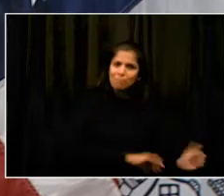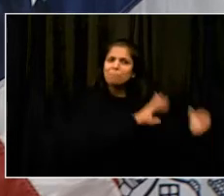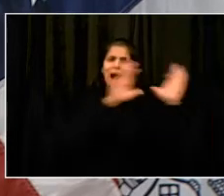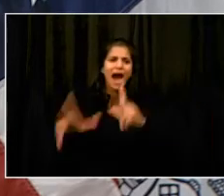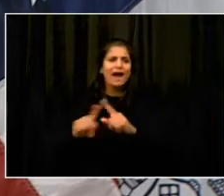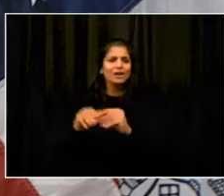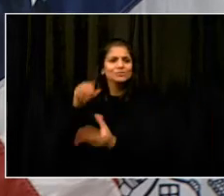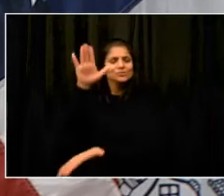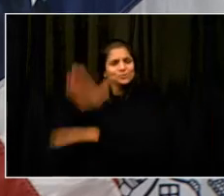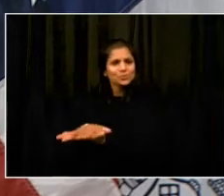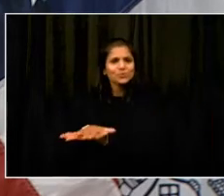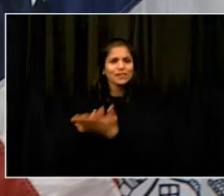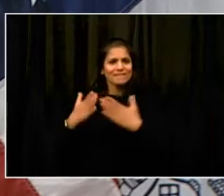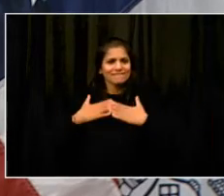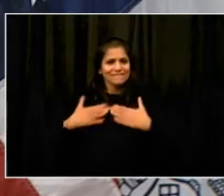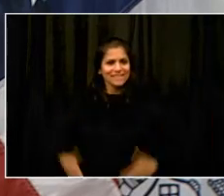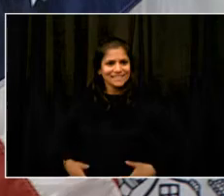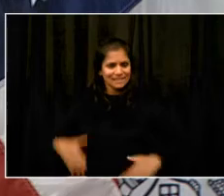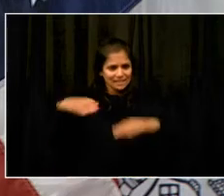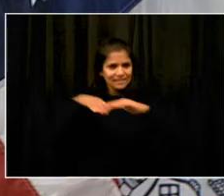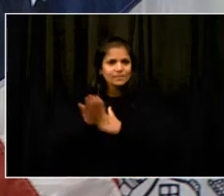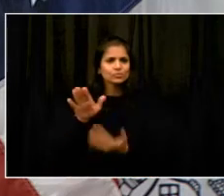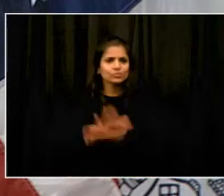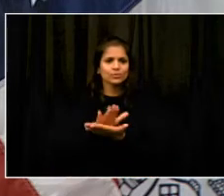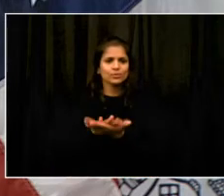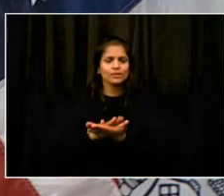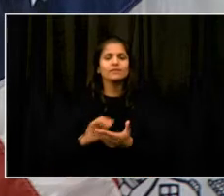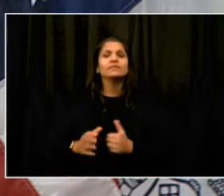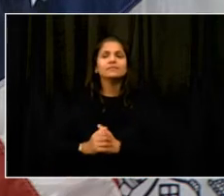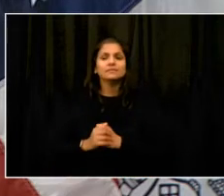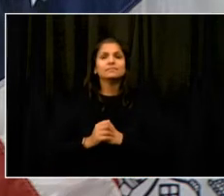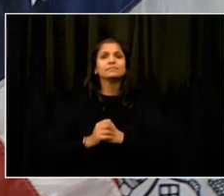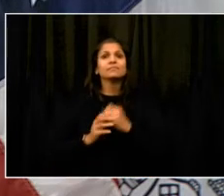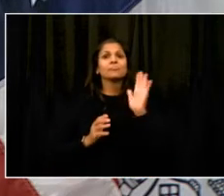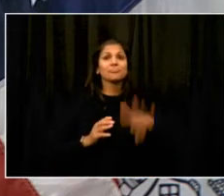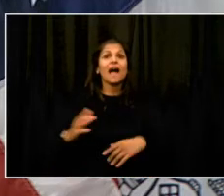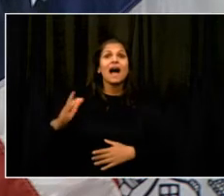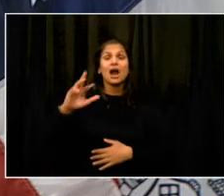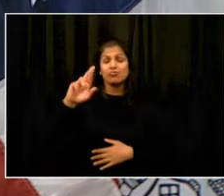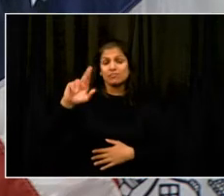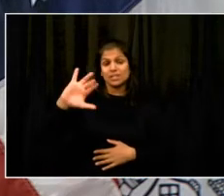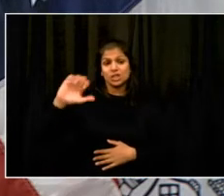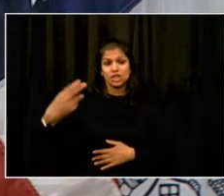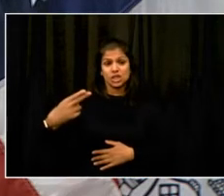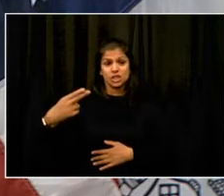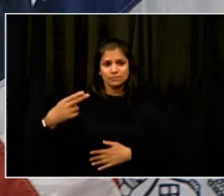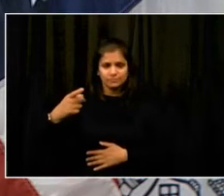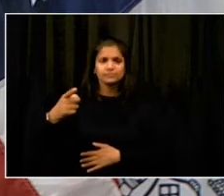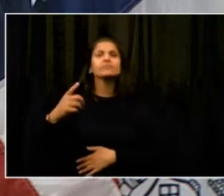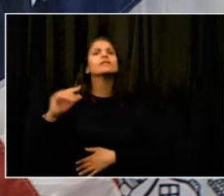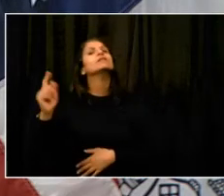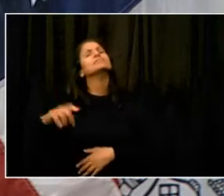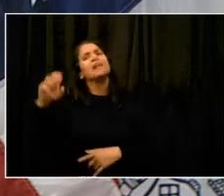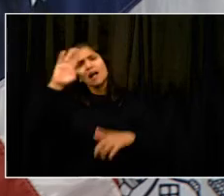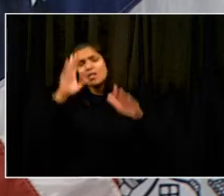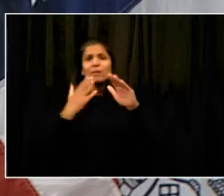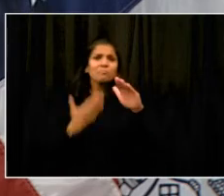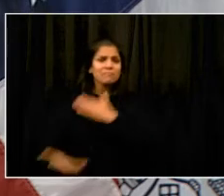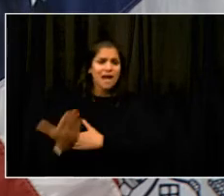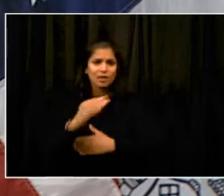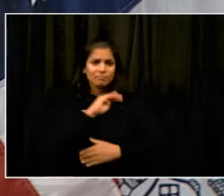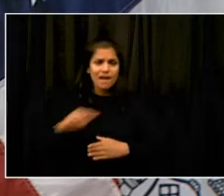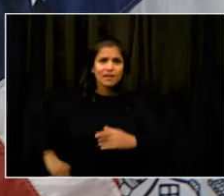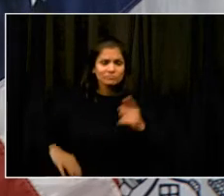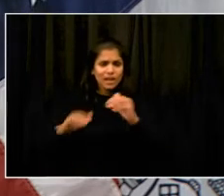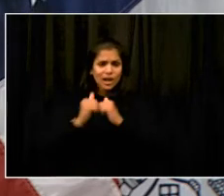Good morning, Mr. Mayor. How are you doing? Good, Rich. How are you today? Well, I'm doing all right. So